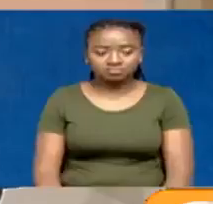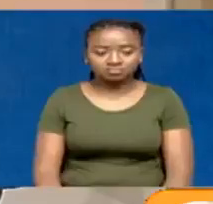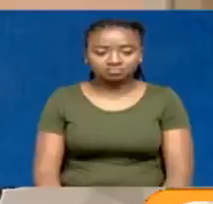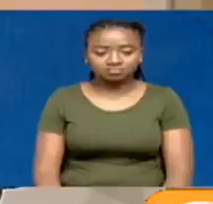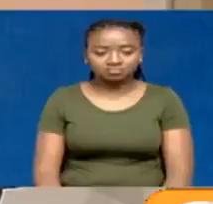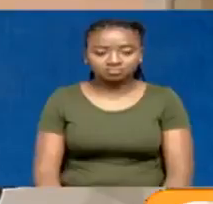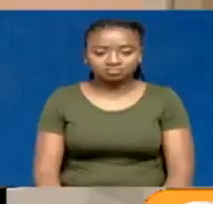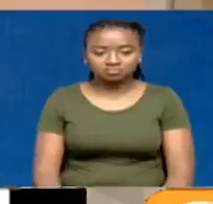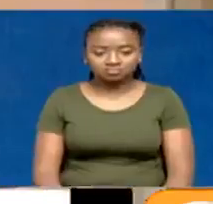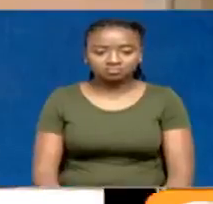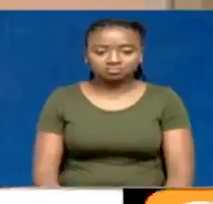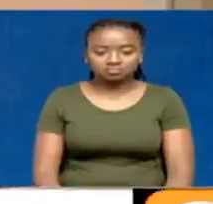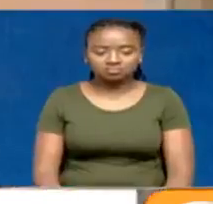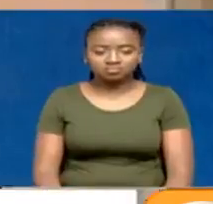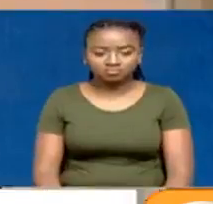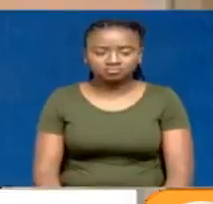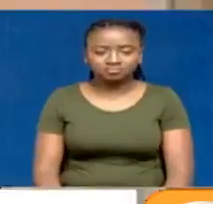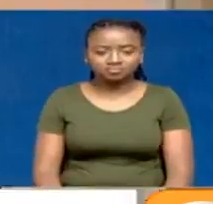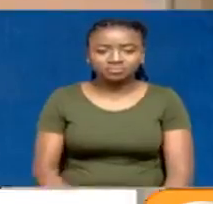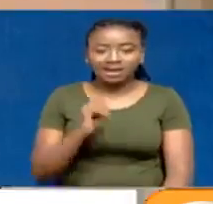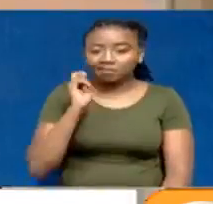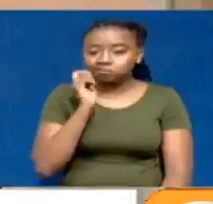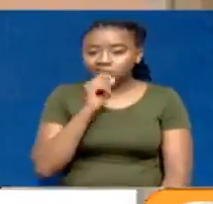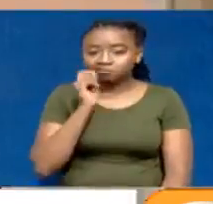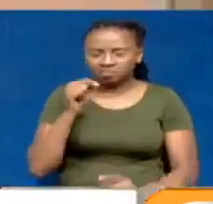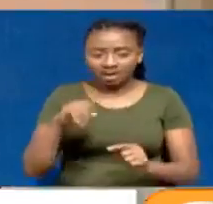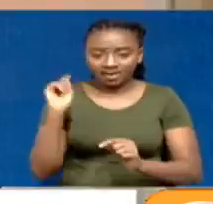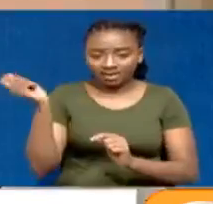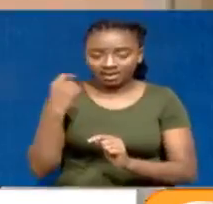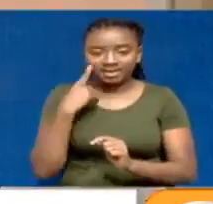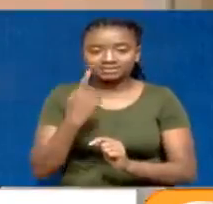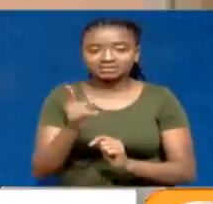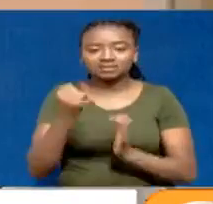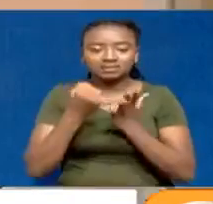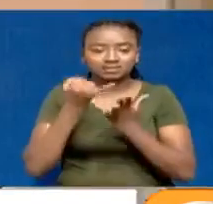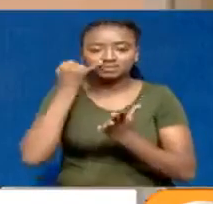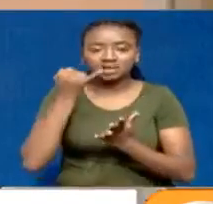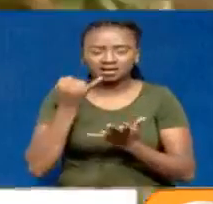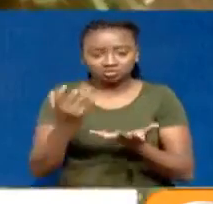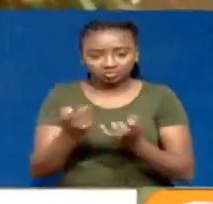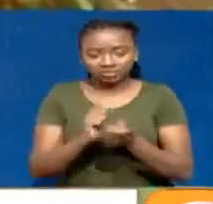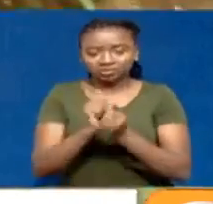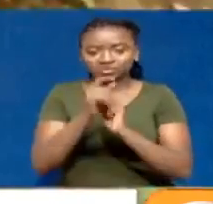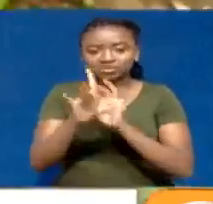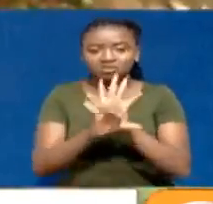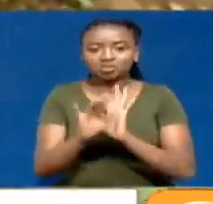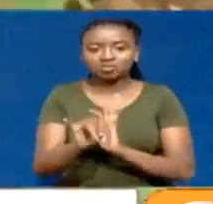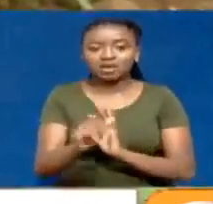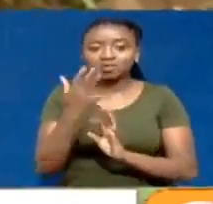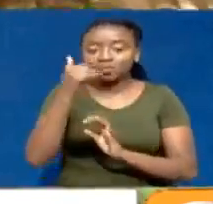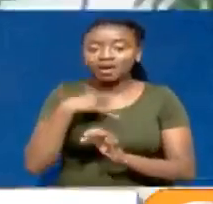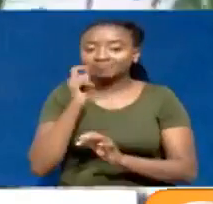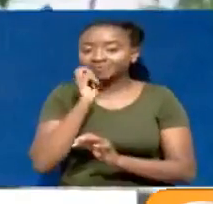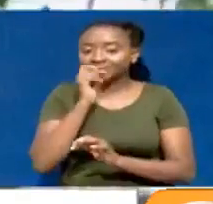There is need to harmonize laws that still classify Miraa as a drug in Kenya. Speaking during the closing ceremony of the Miraa conference in Nairobi,